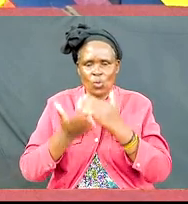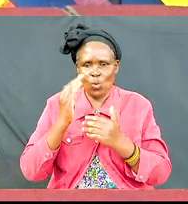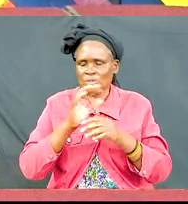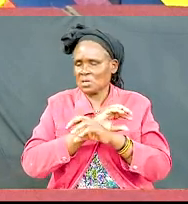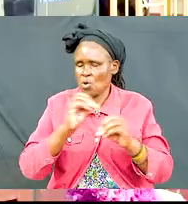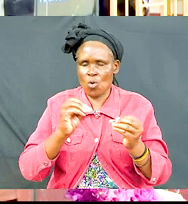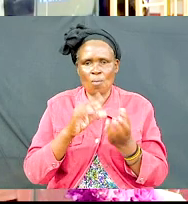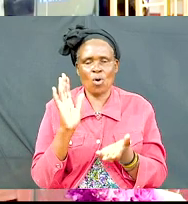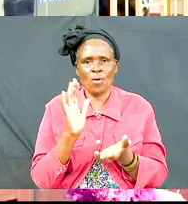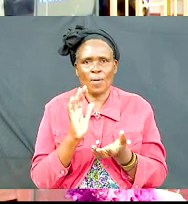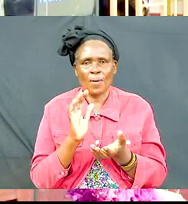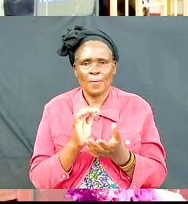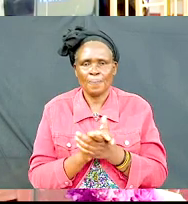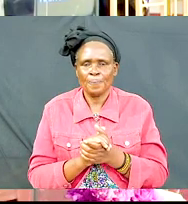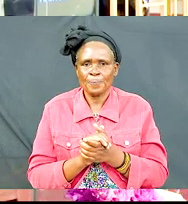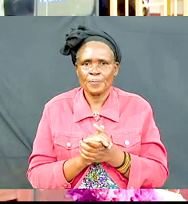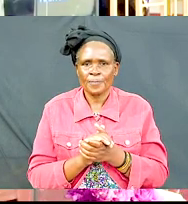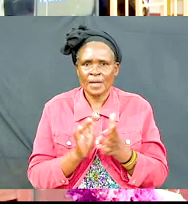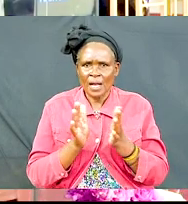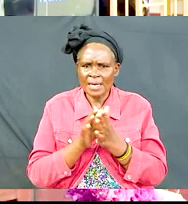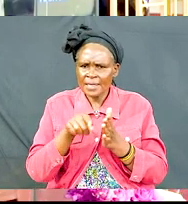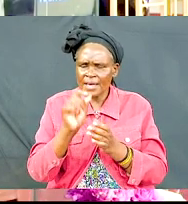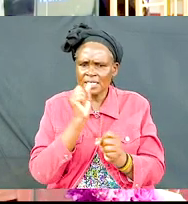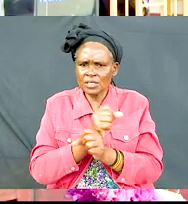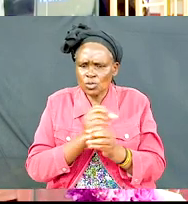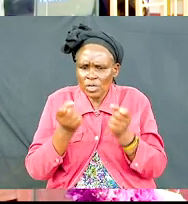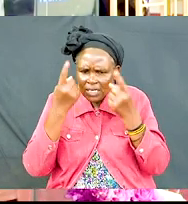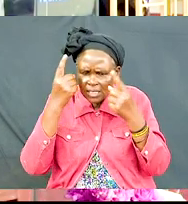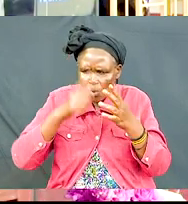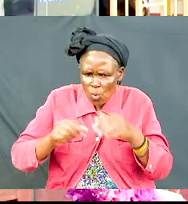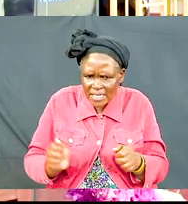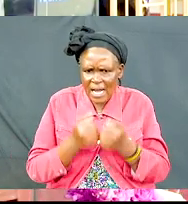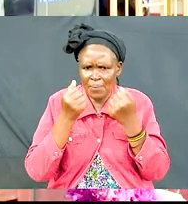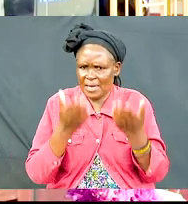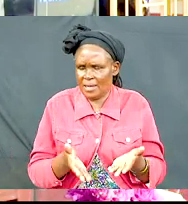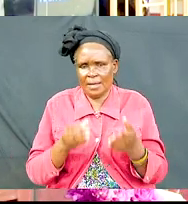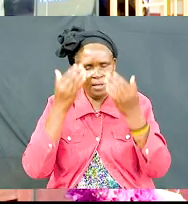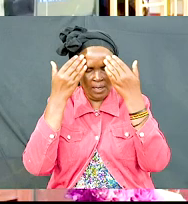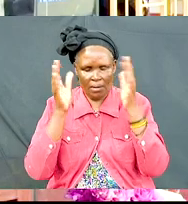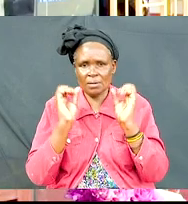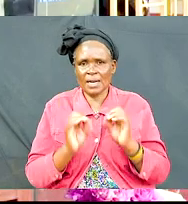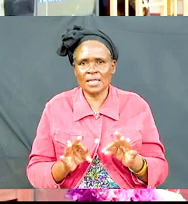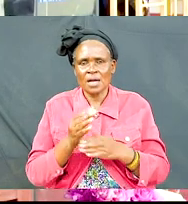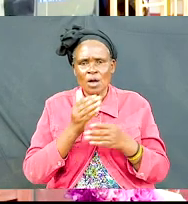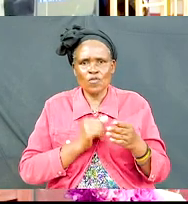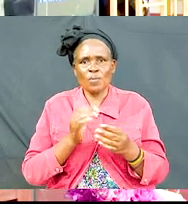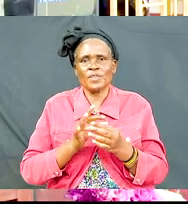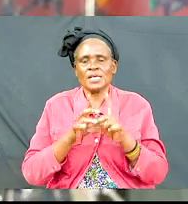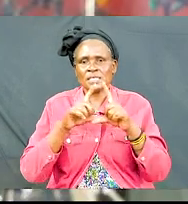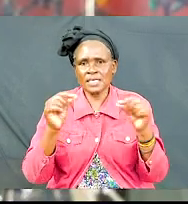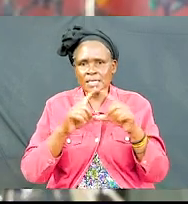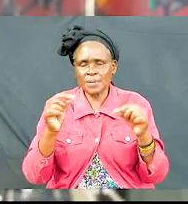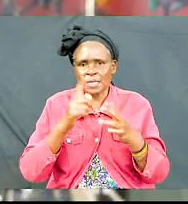more. They still did not understand what was happening. We are told from the scripture